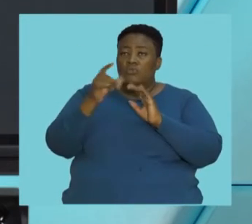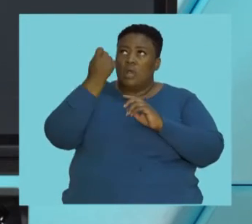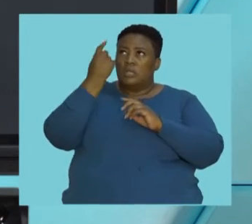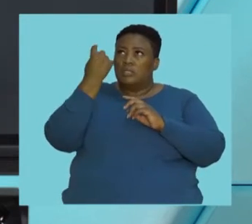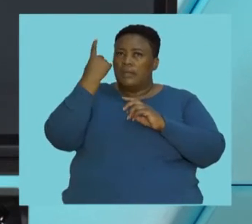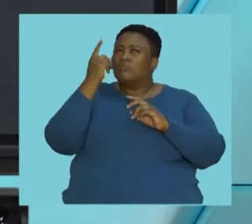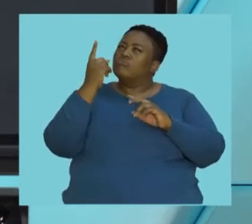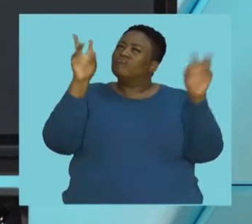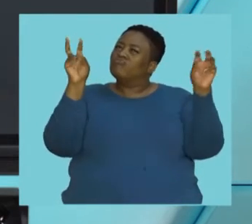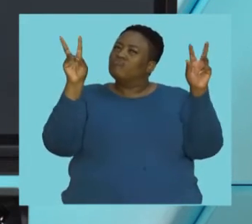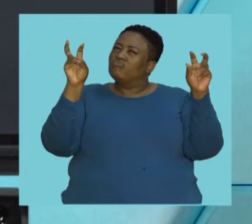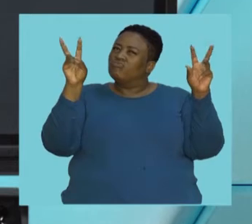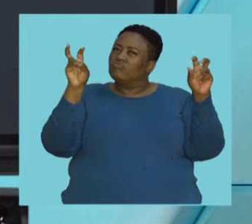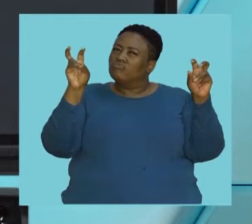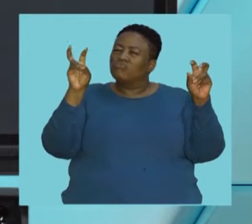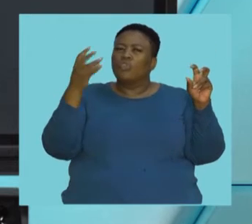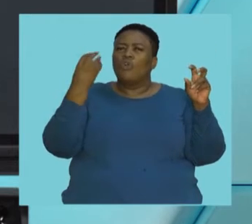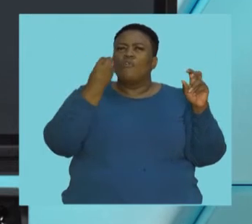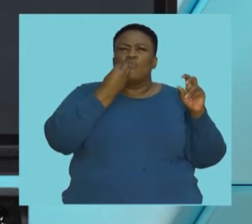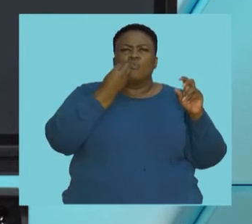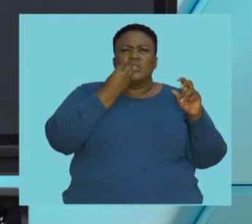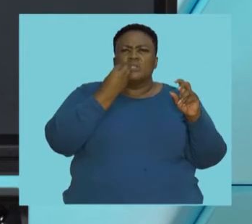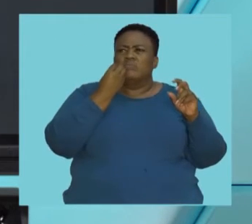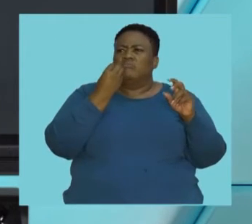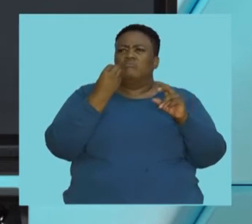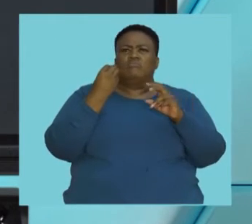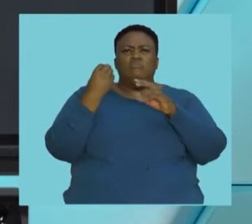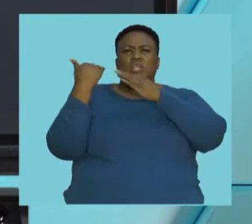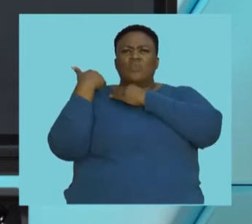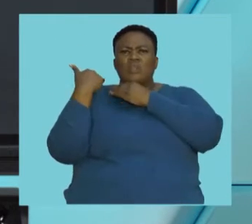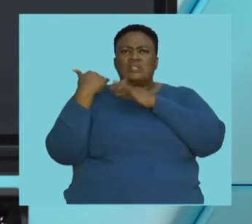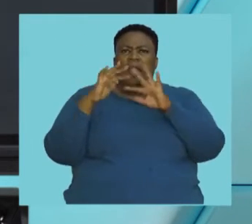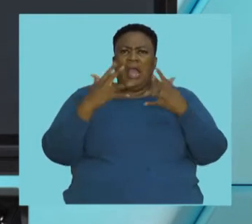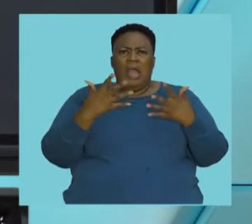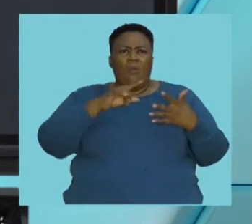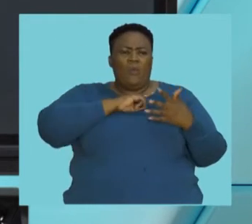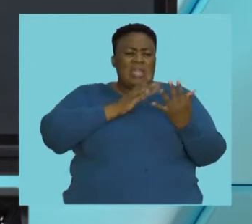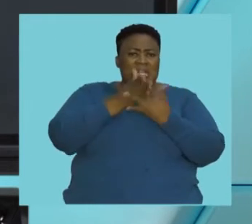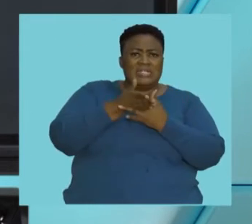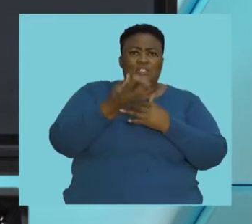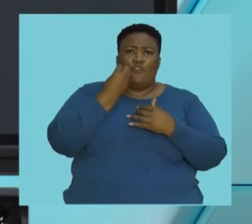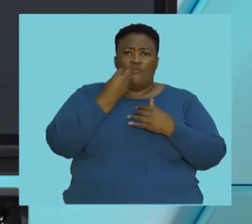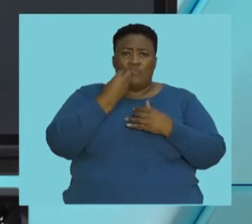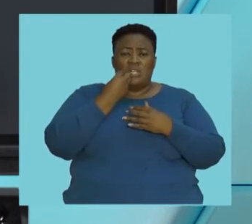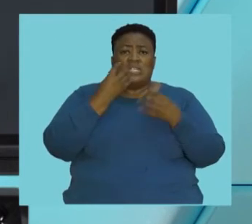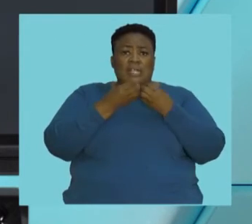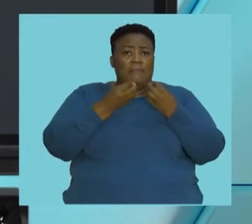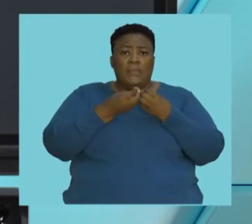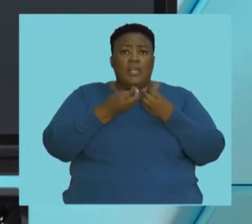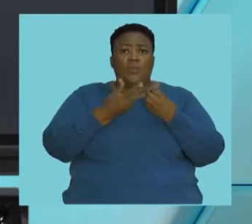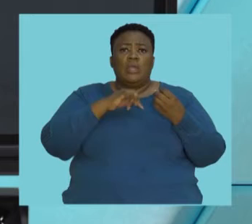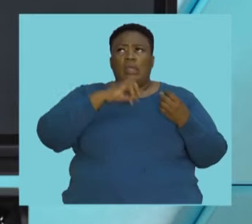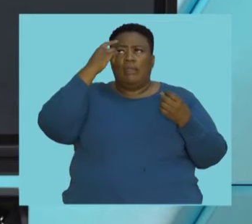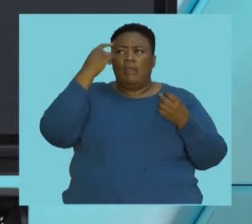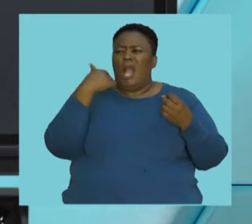of food security is in a country where the stability of food and the access of food is something that we don't take